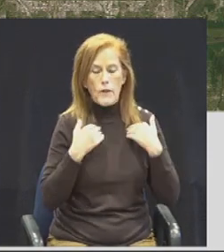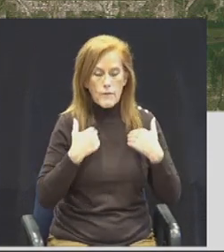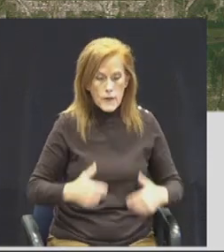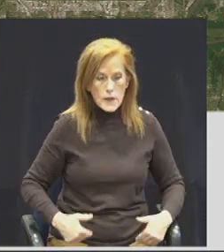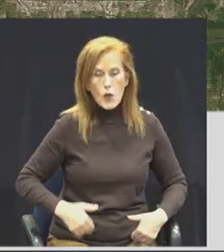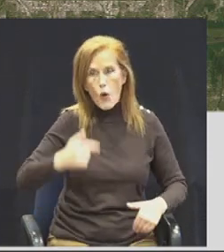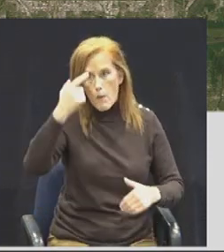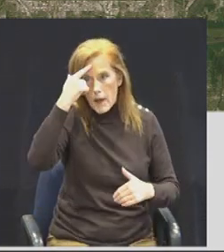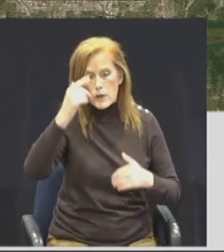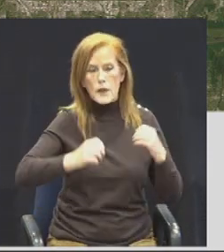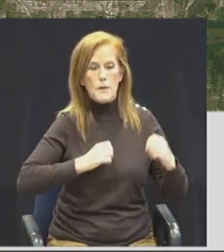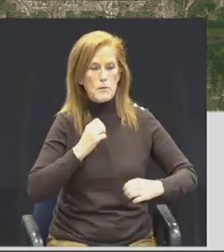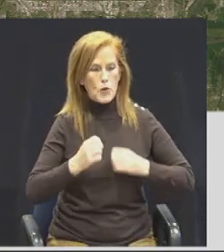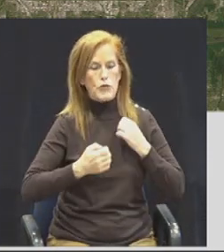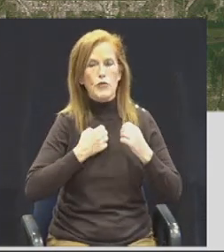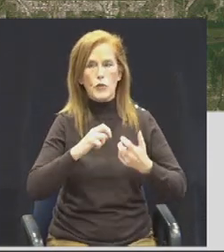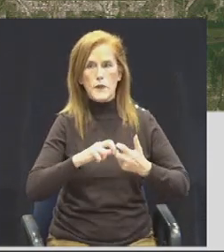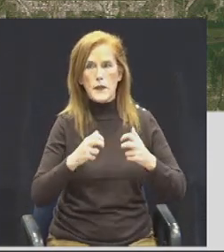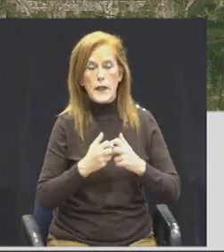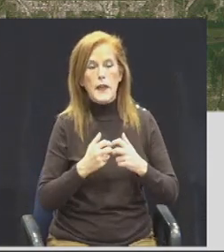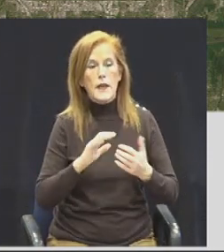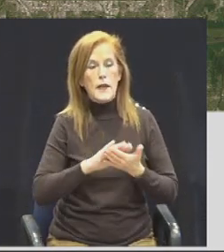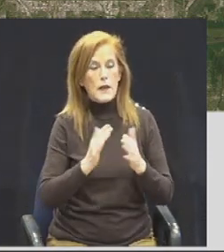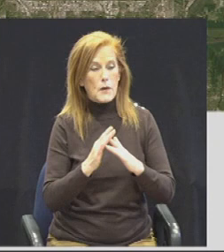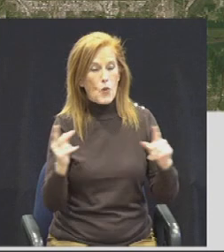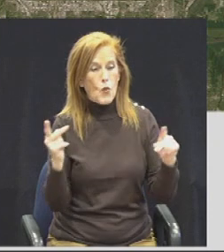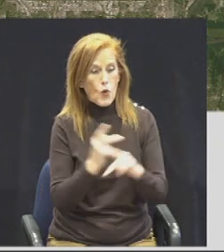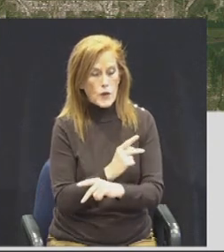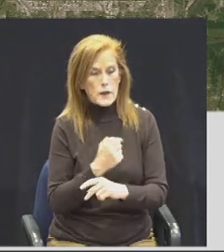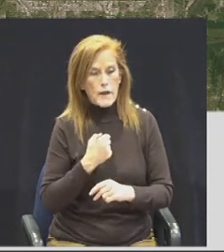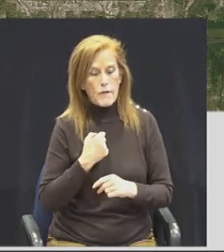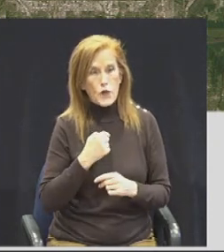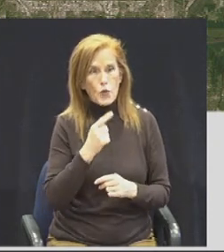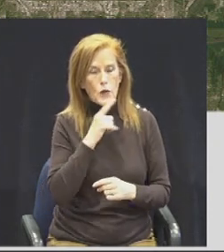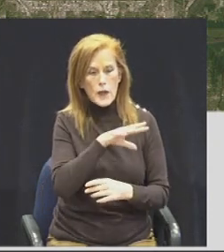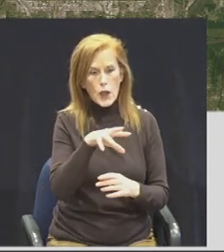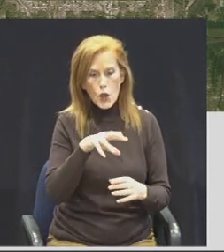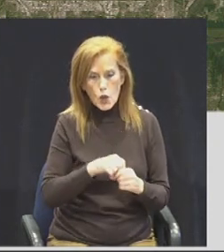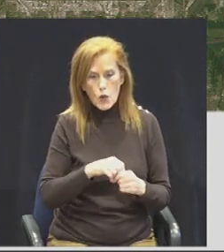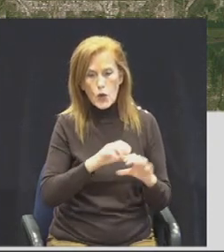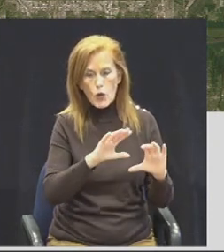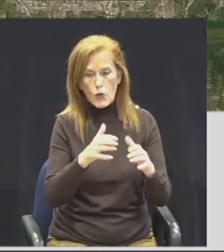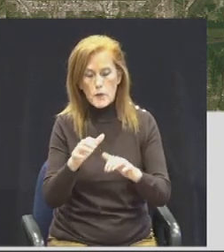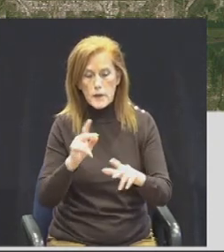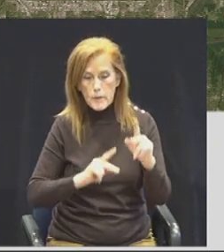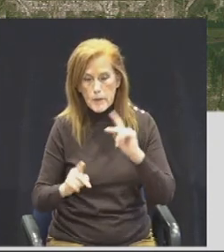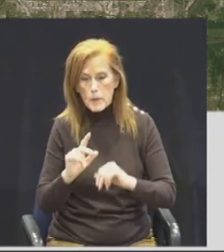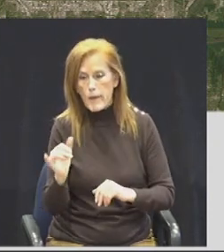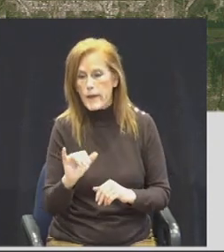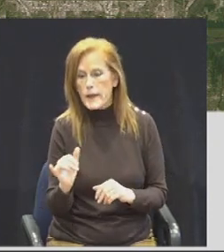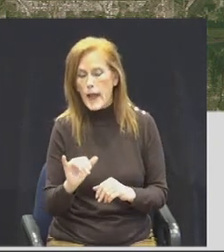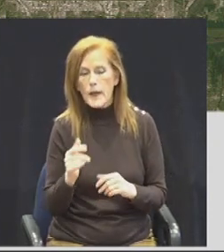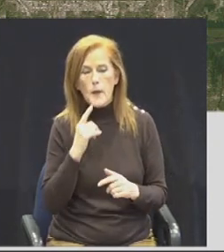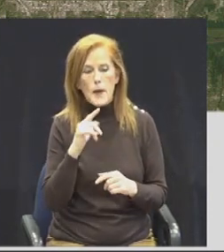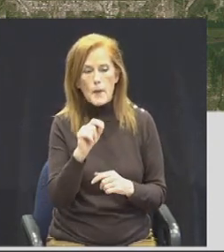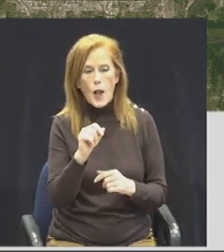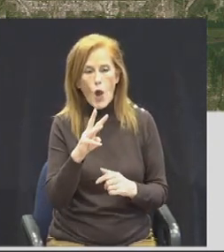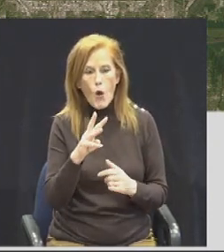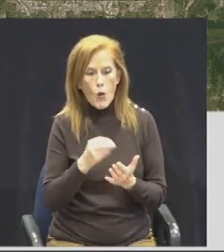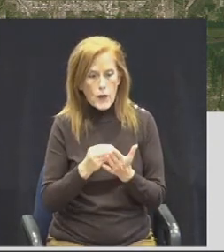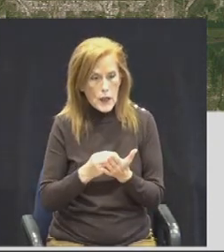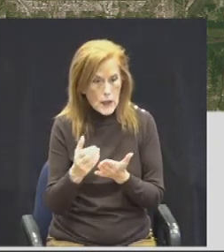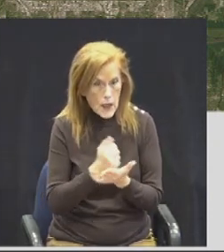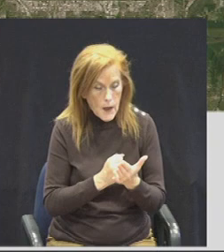problem. And this gets exacerbated when you start looking at populations like people with very low income.